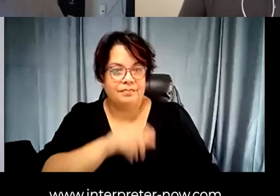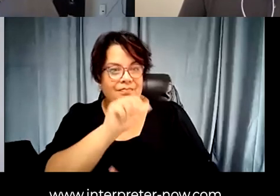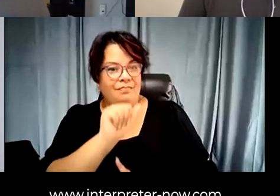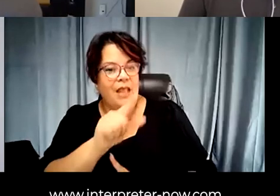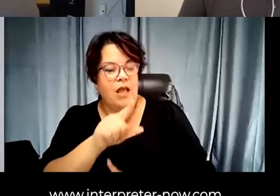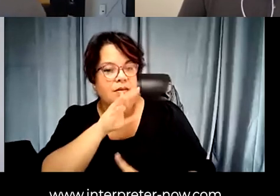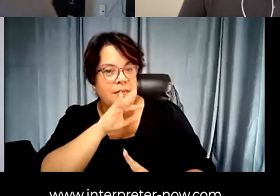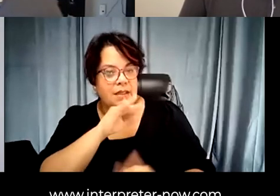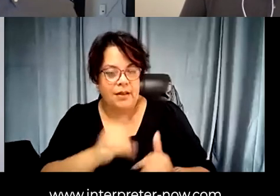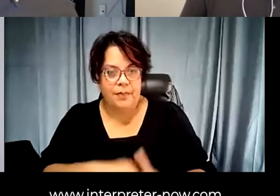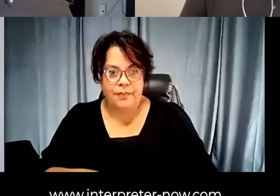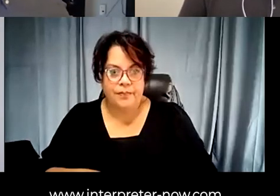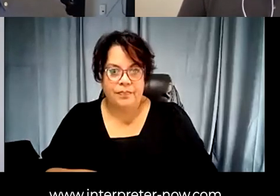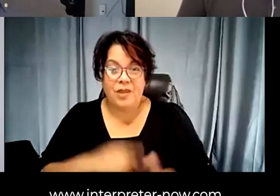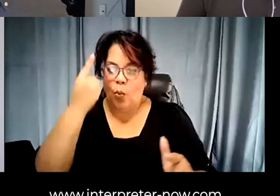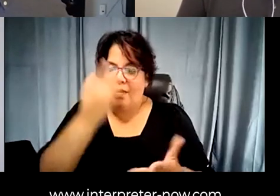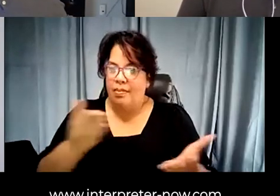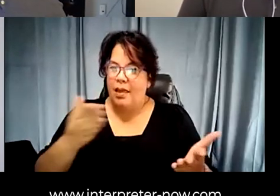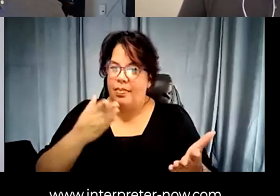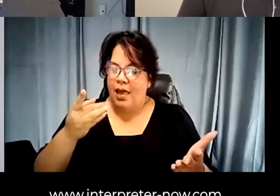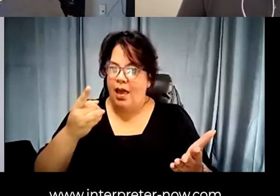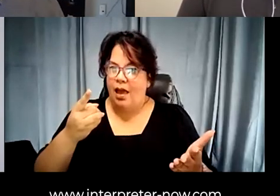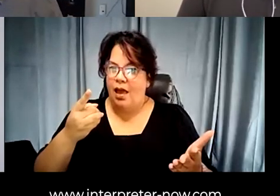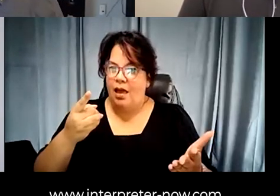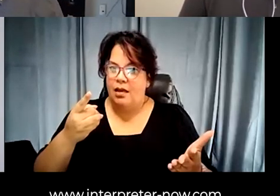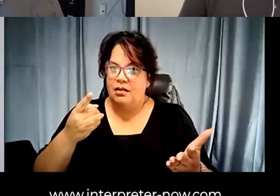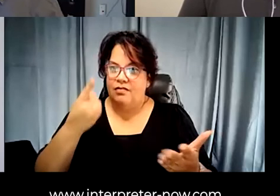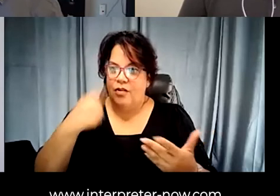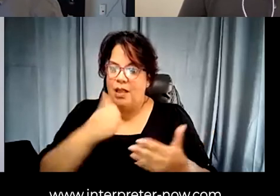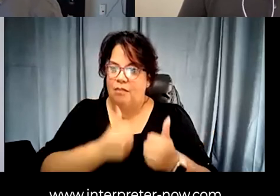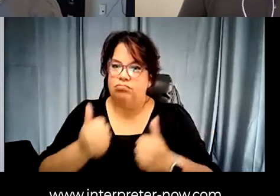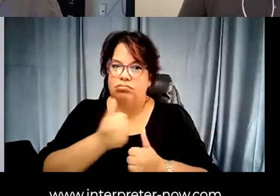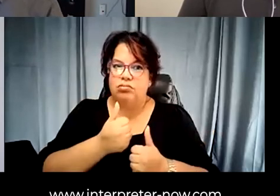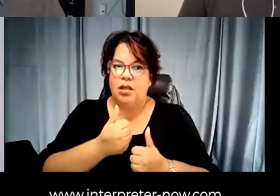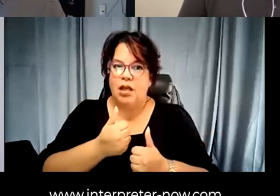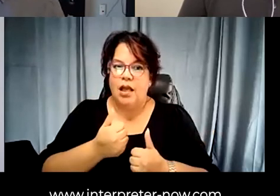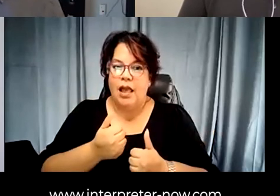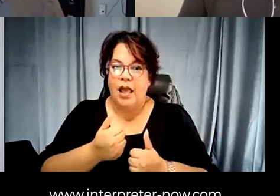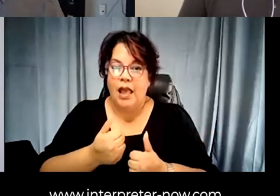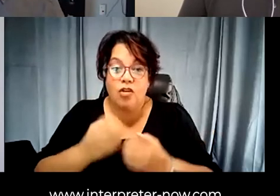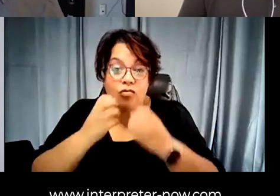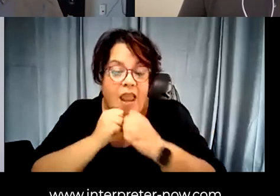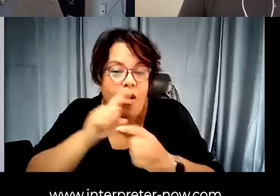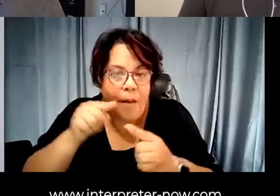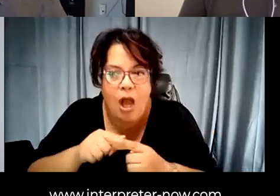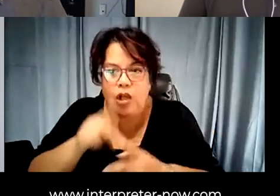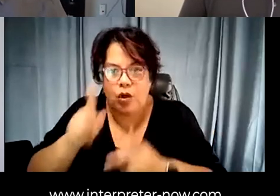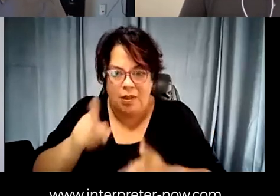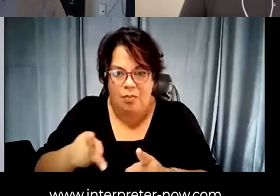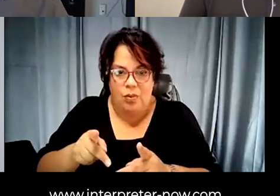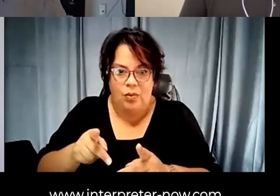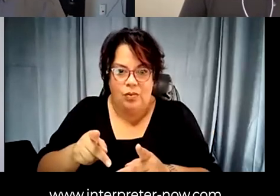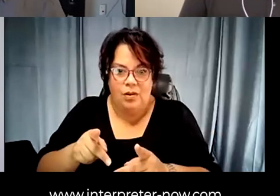me, and I'm going to make the assumption that if you're asking the question, you care about your people and you want what's best for them. But